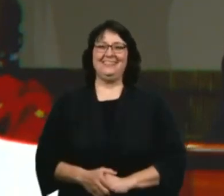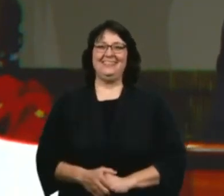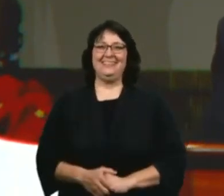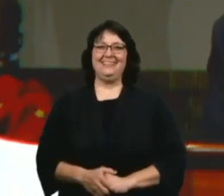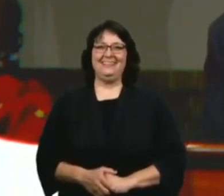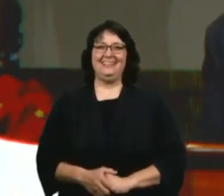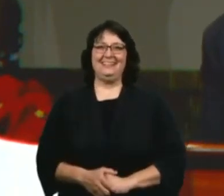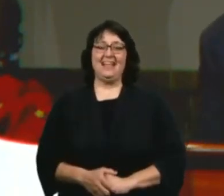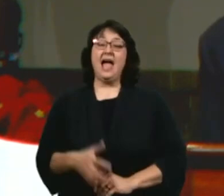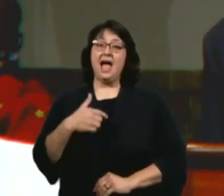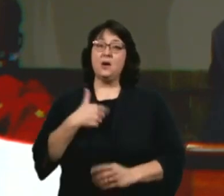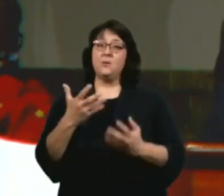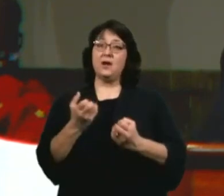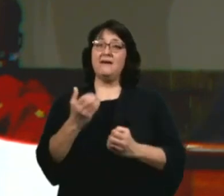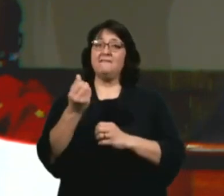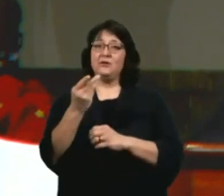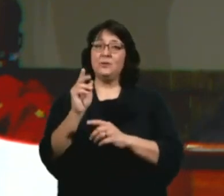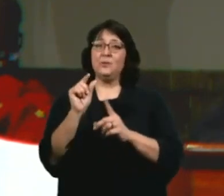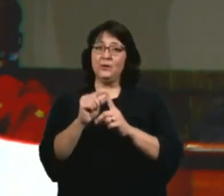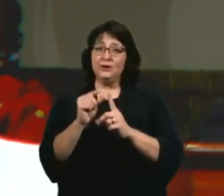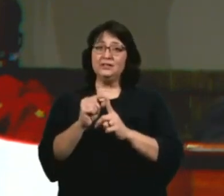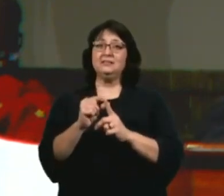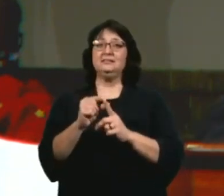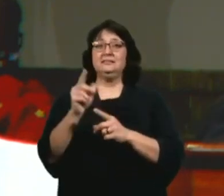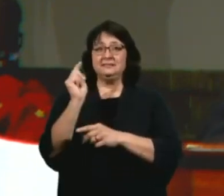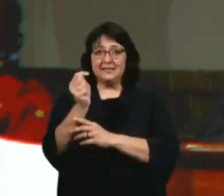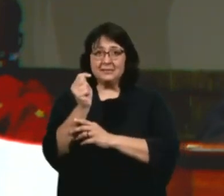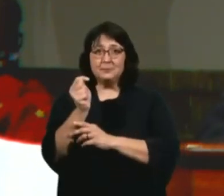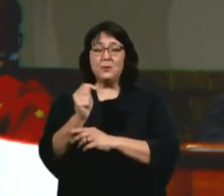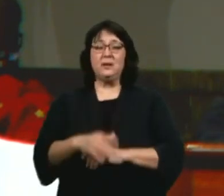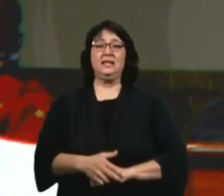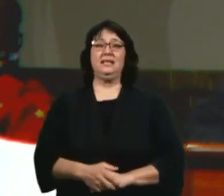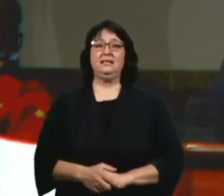to just give a word or two testimony